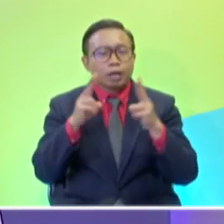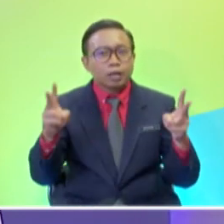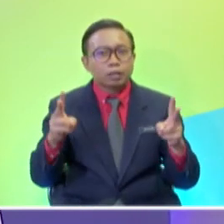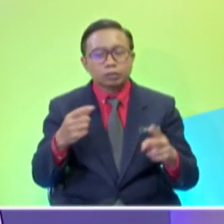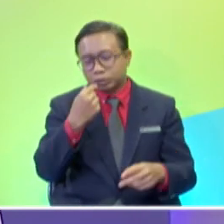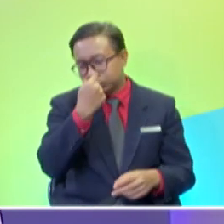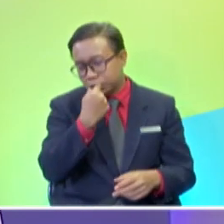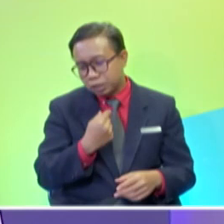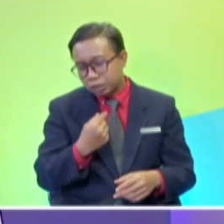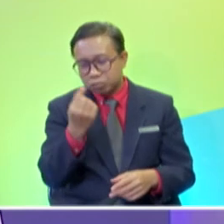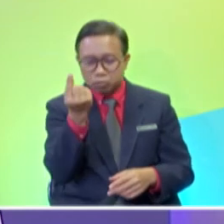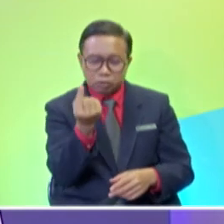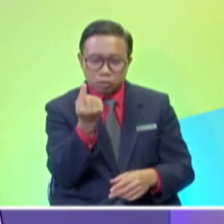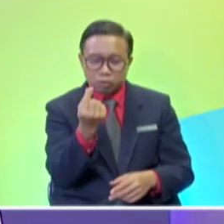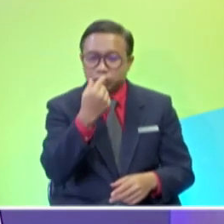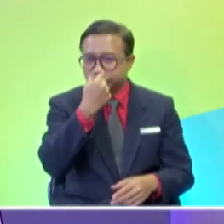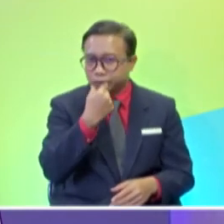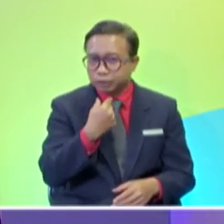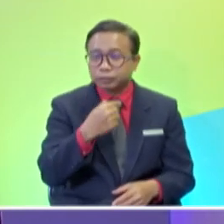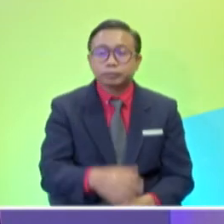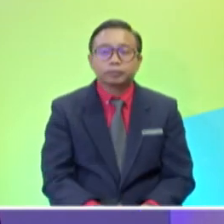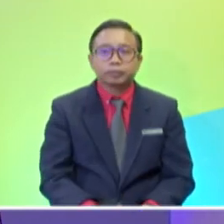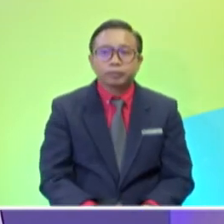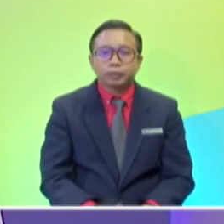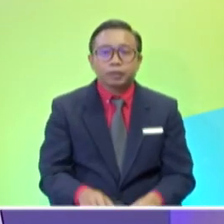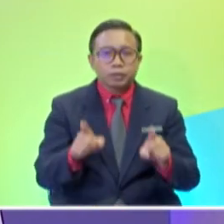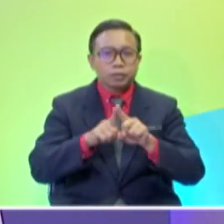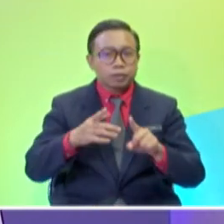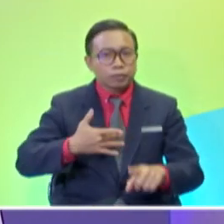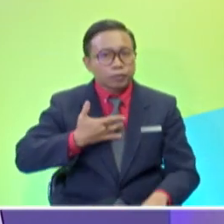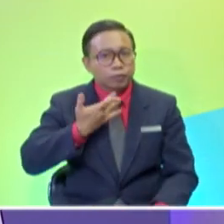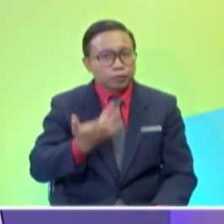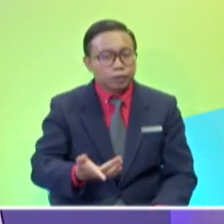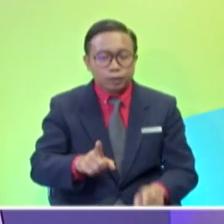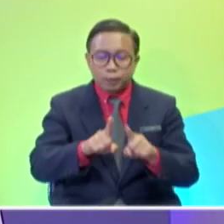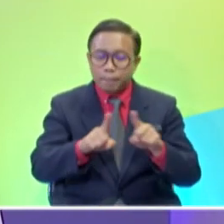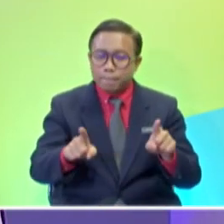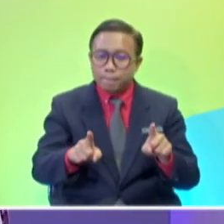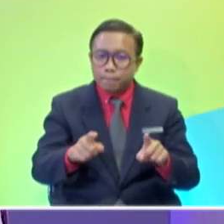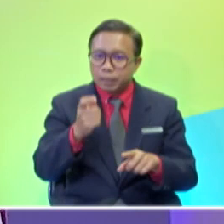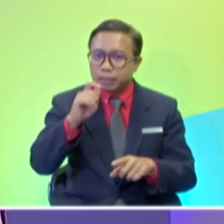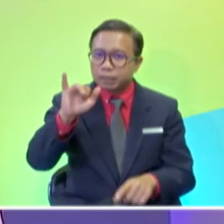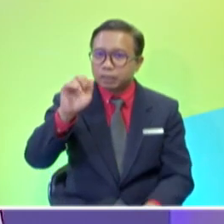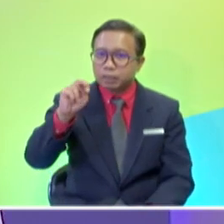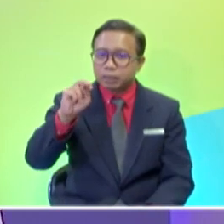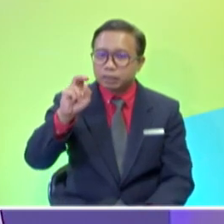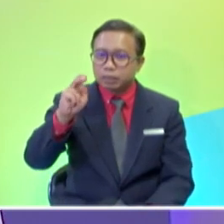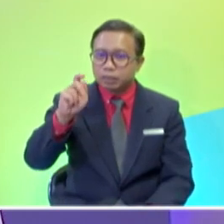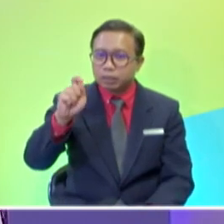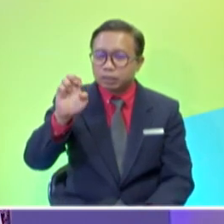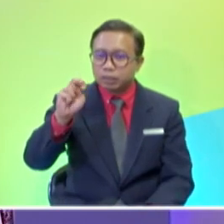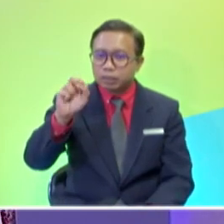little sad. Okay? So same feelings, but the intensity of the feeling is